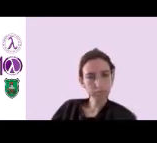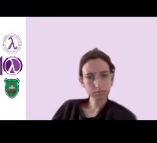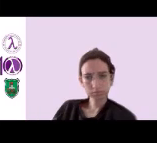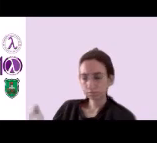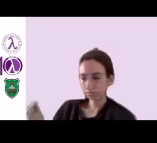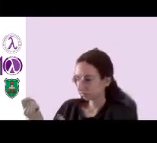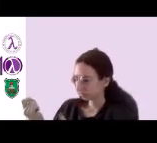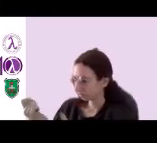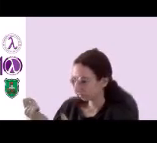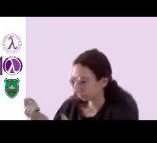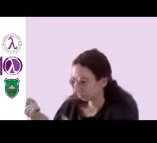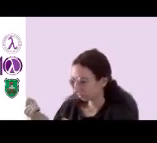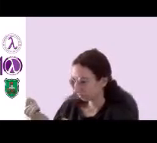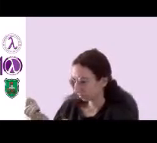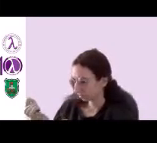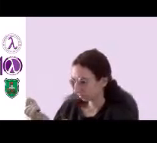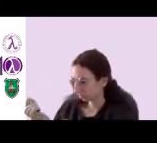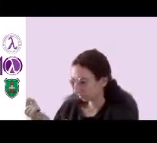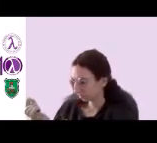generation to the